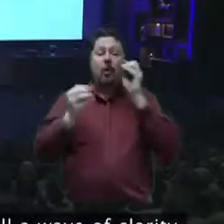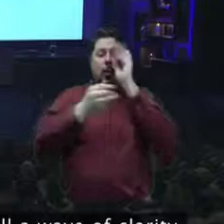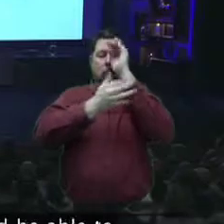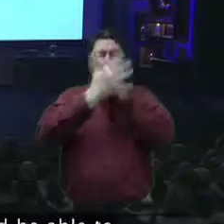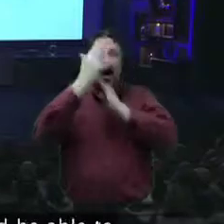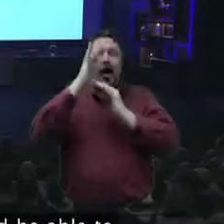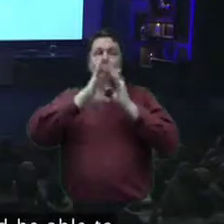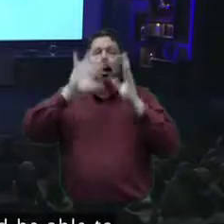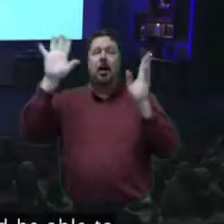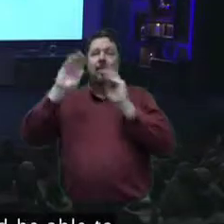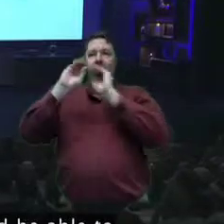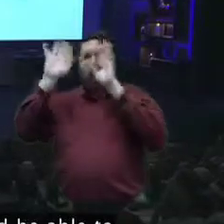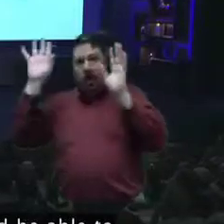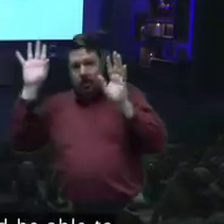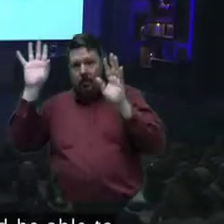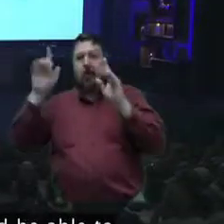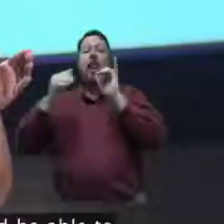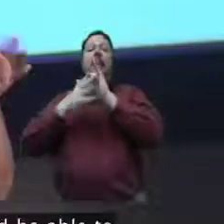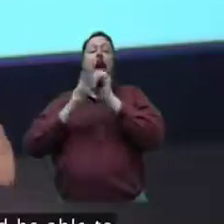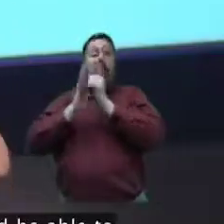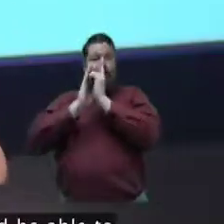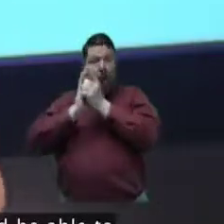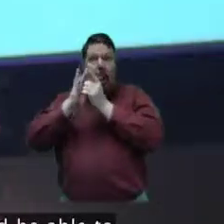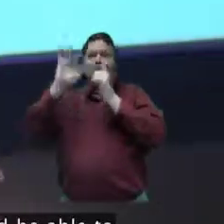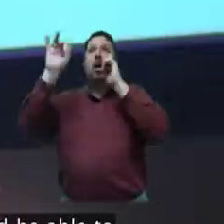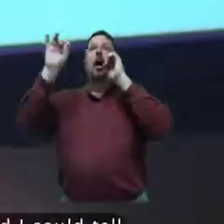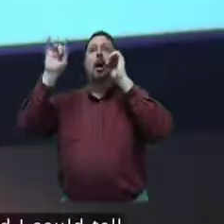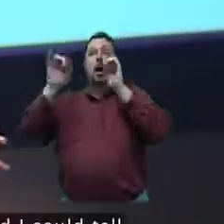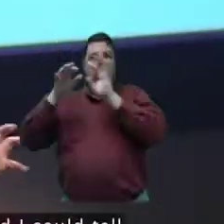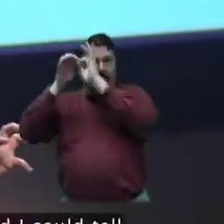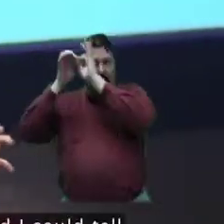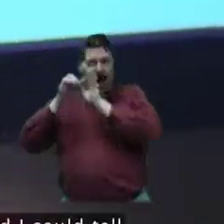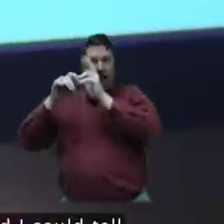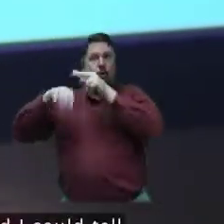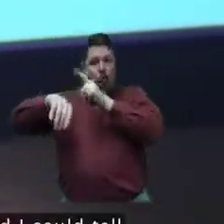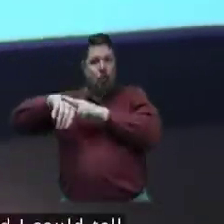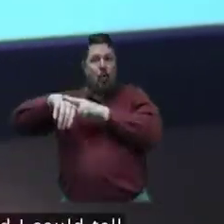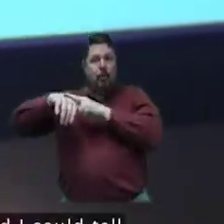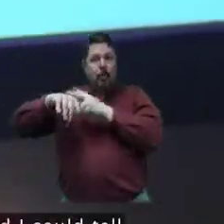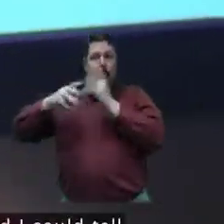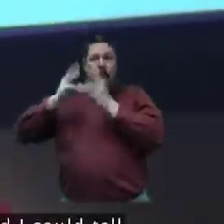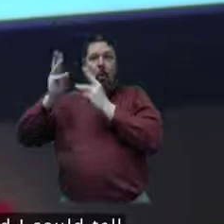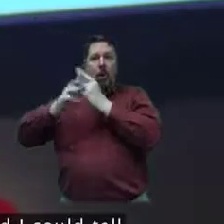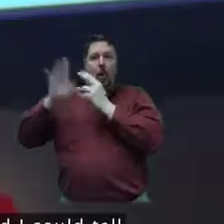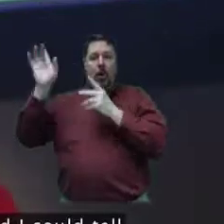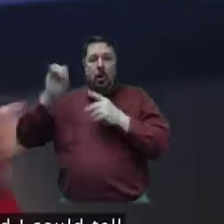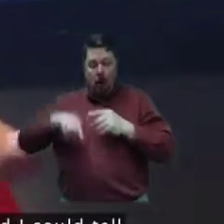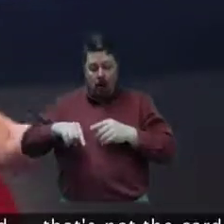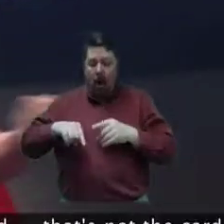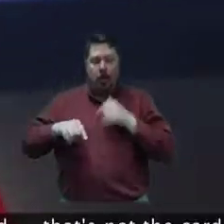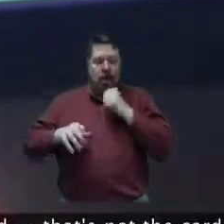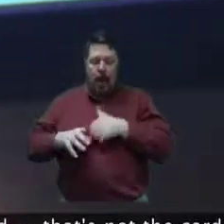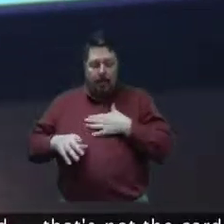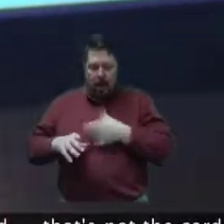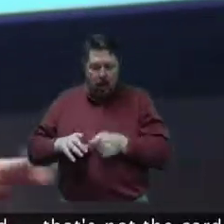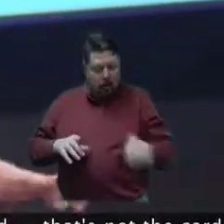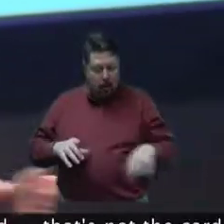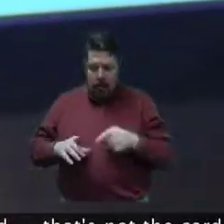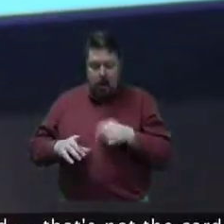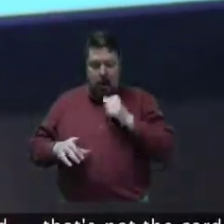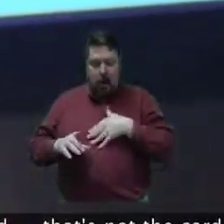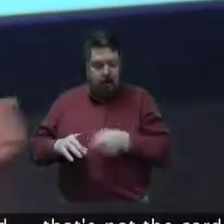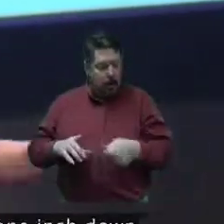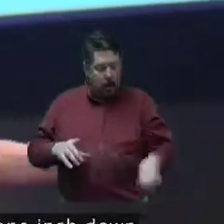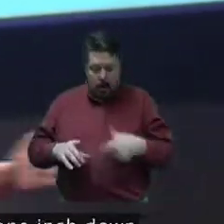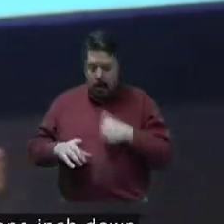of clarity. And in that moment, I would be able to reattach to normal reality. And I could tell, that's not the card, that's not